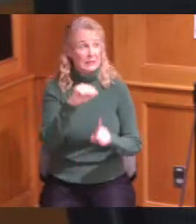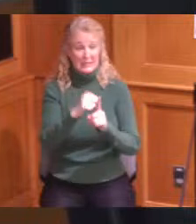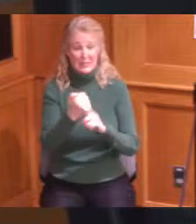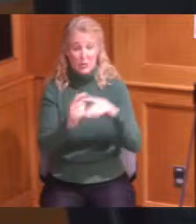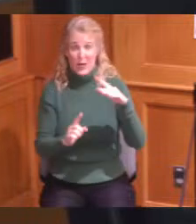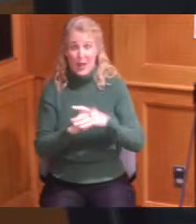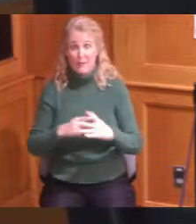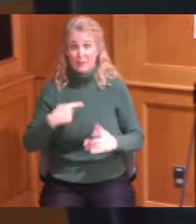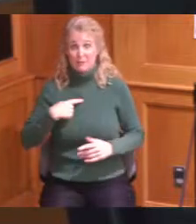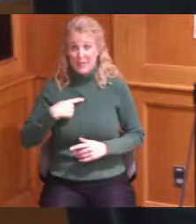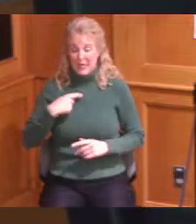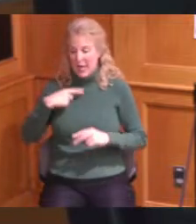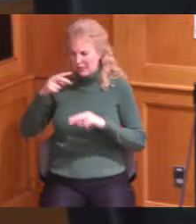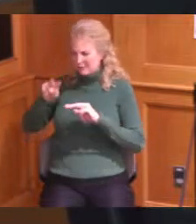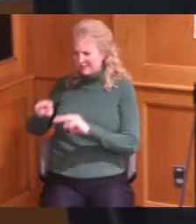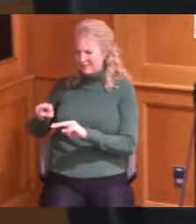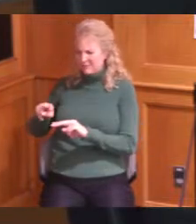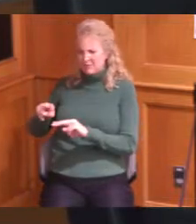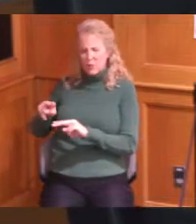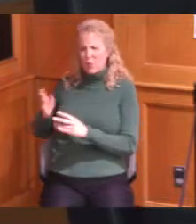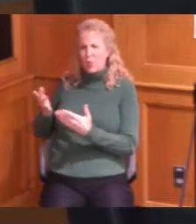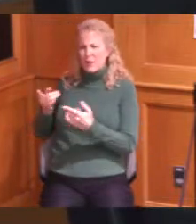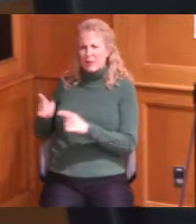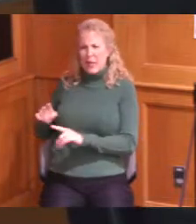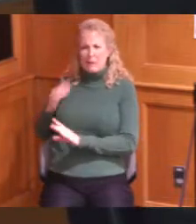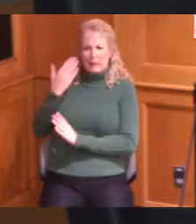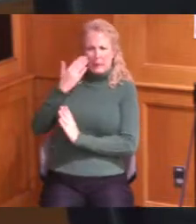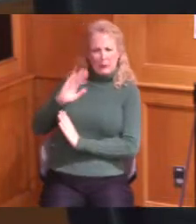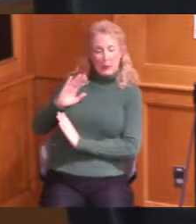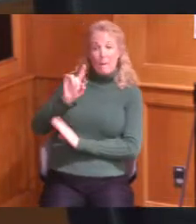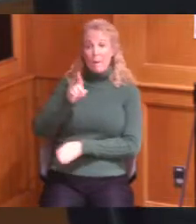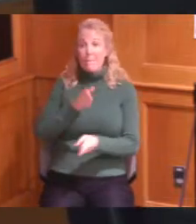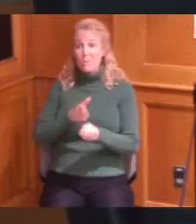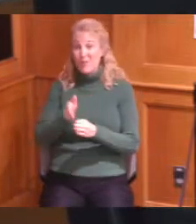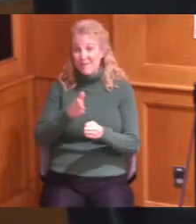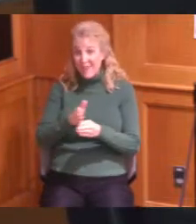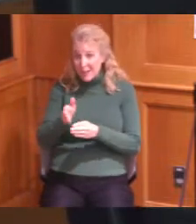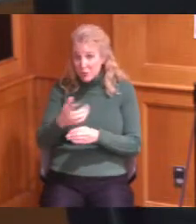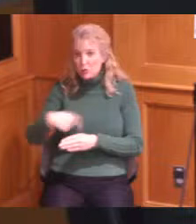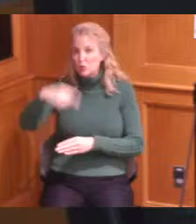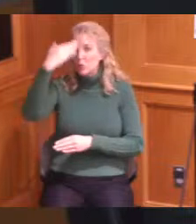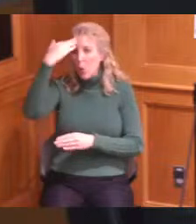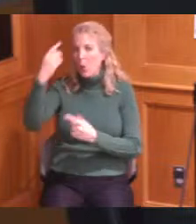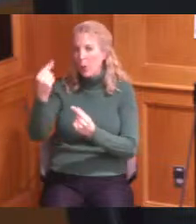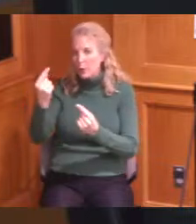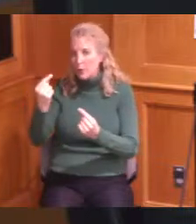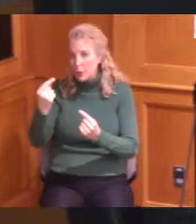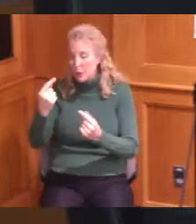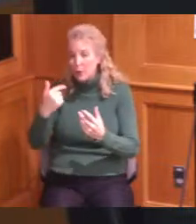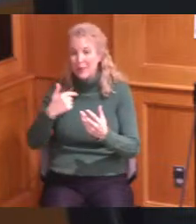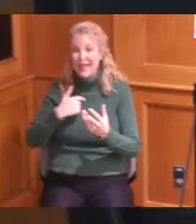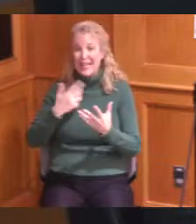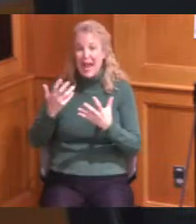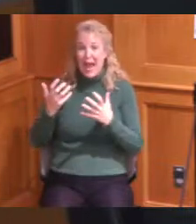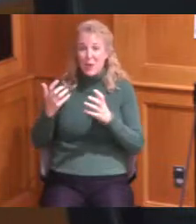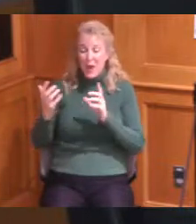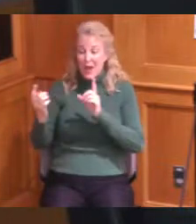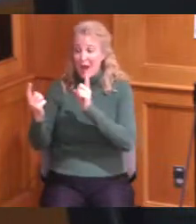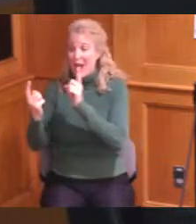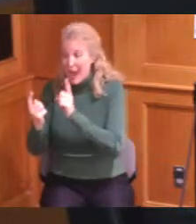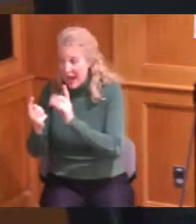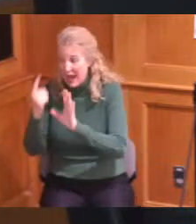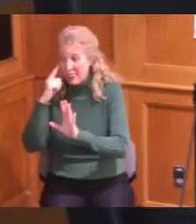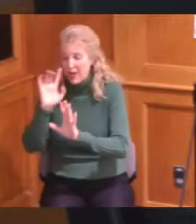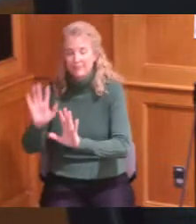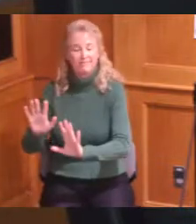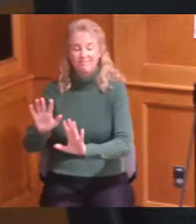wasn't quite sure what I was looking at, but there are professionals that do know what they're looking at. And I was tempted to engage myself, and I thought, you